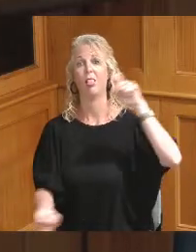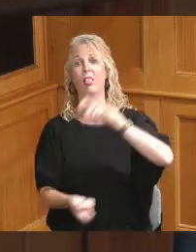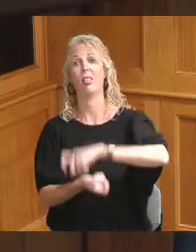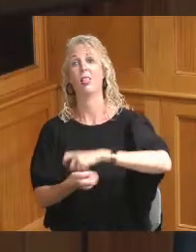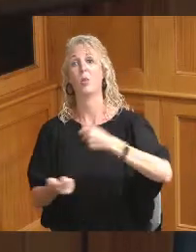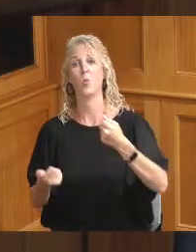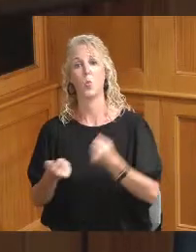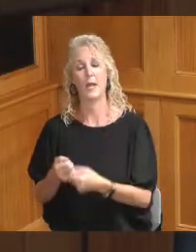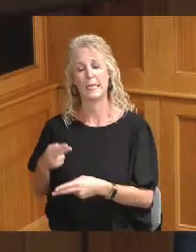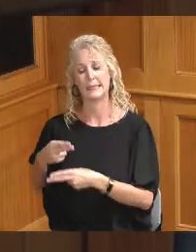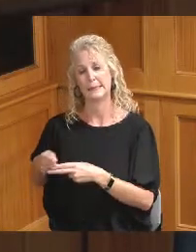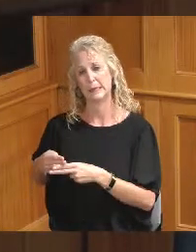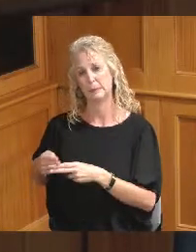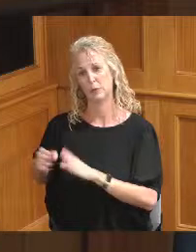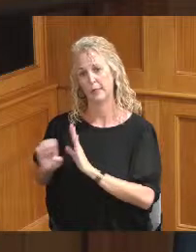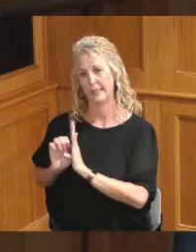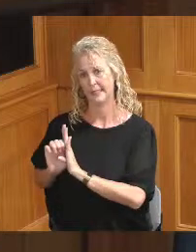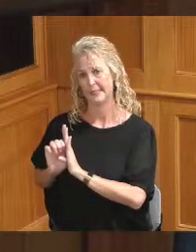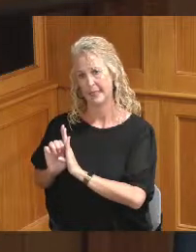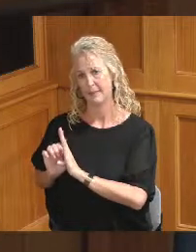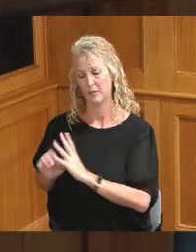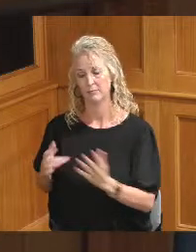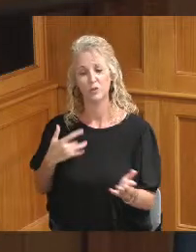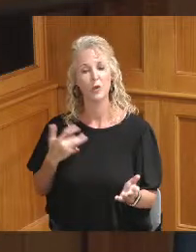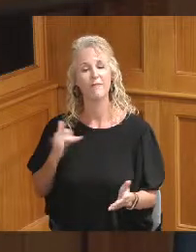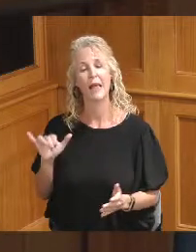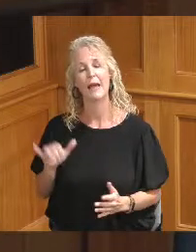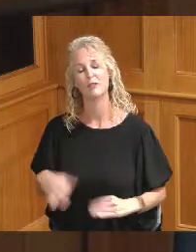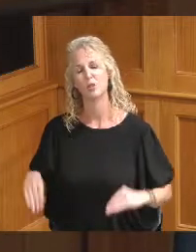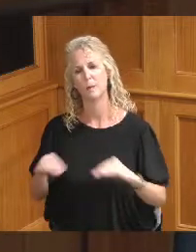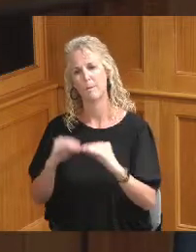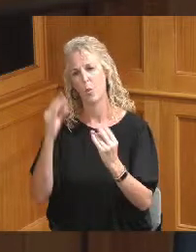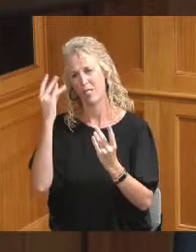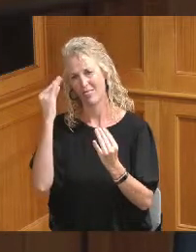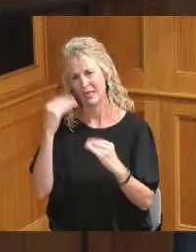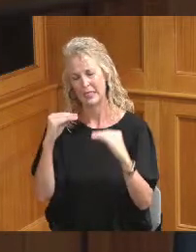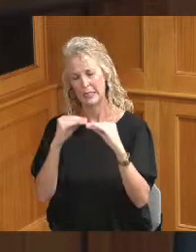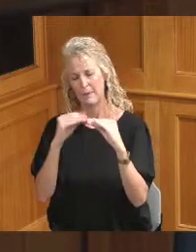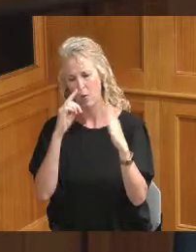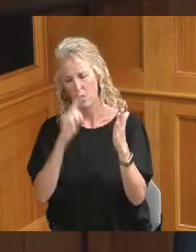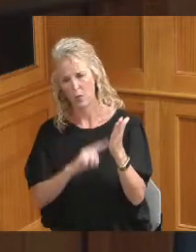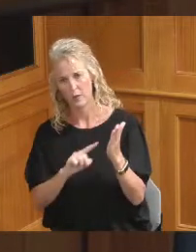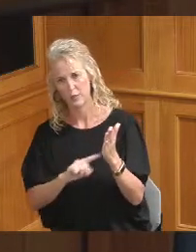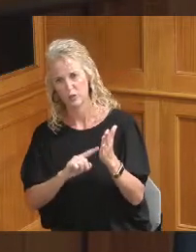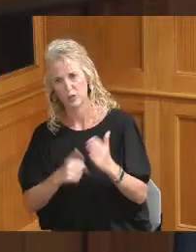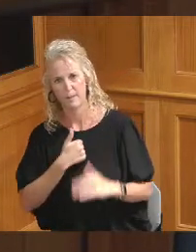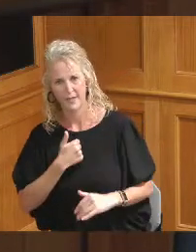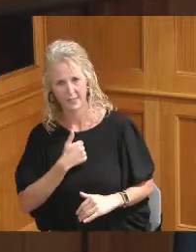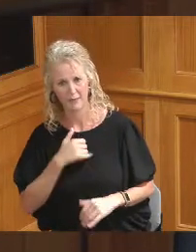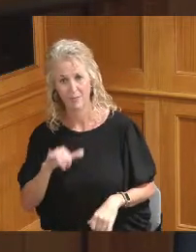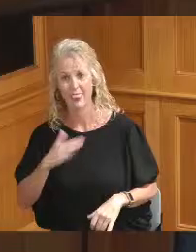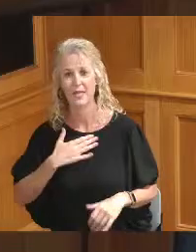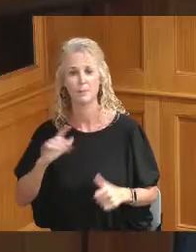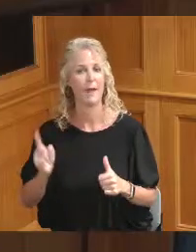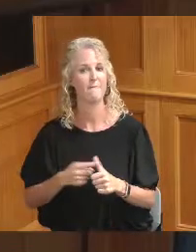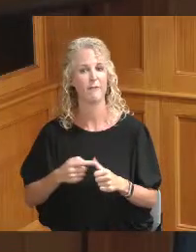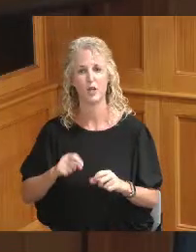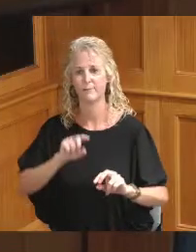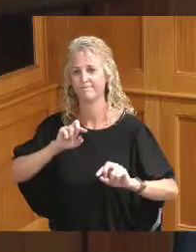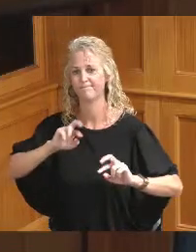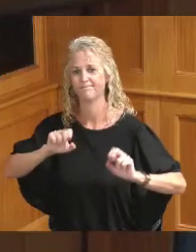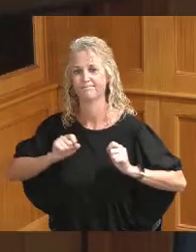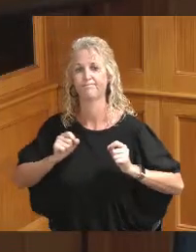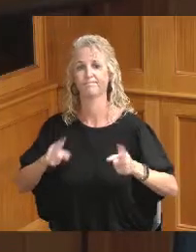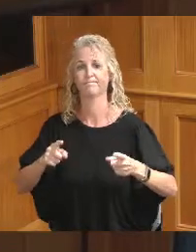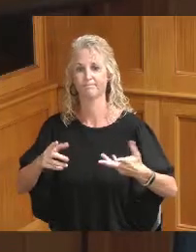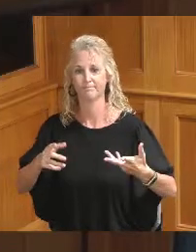pilot. So I just got to do a little more thinking on it. But those are the things that I don't